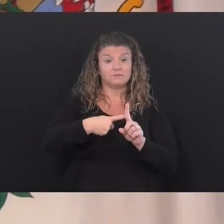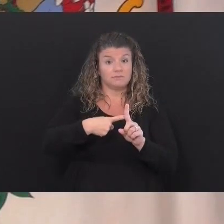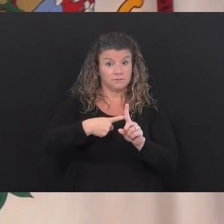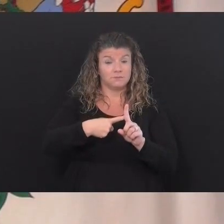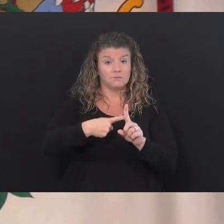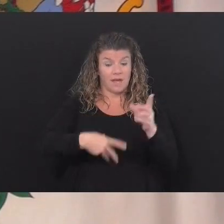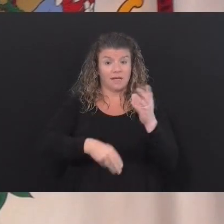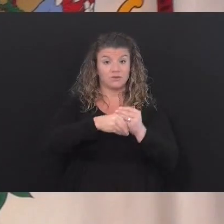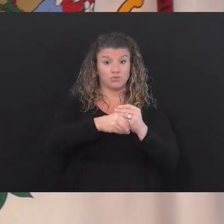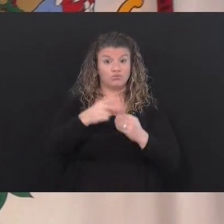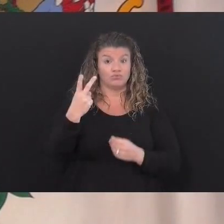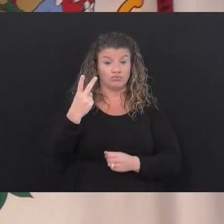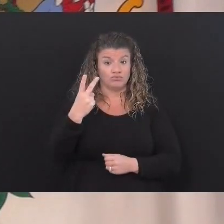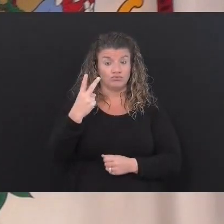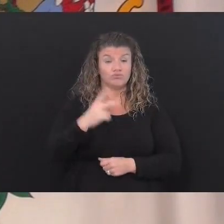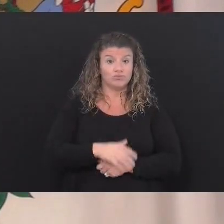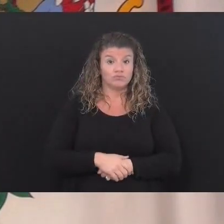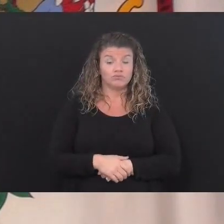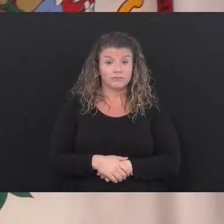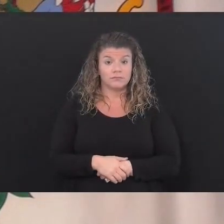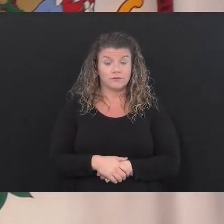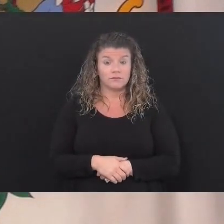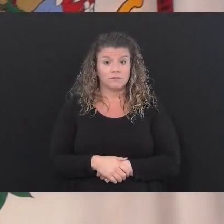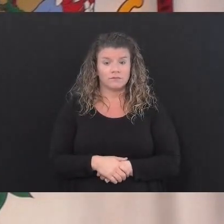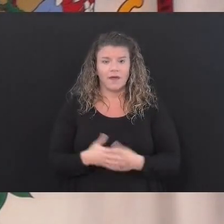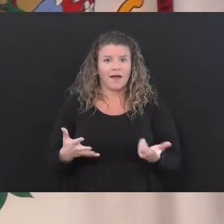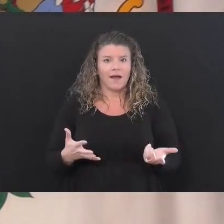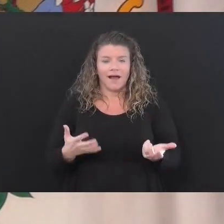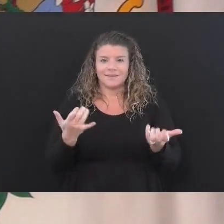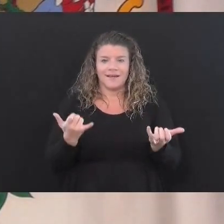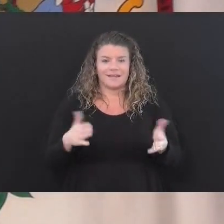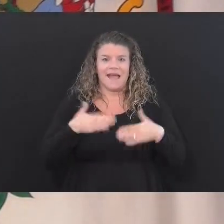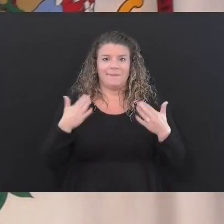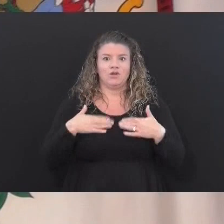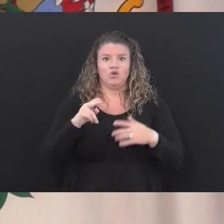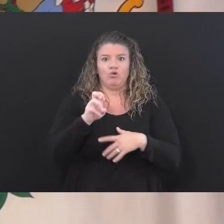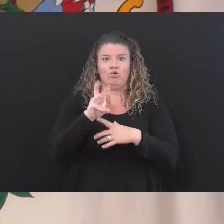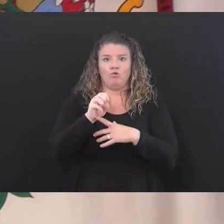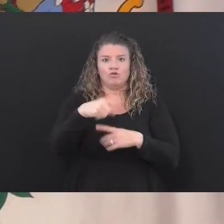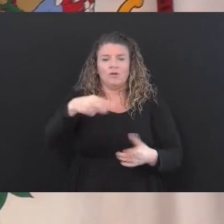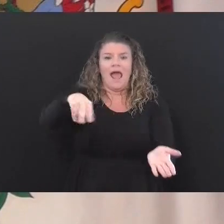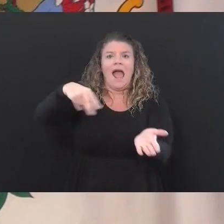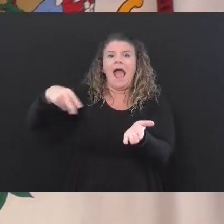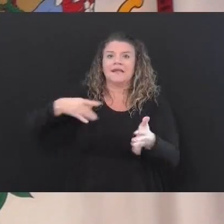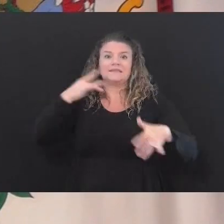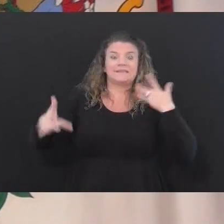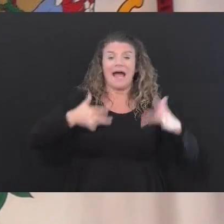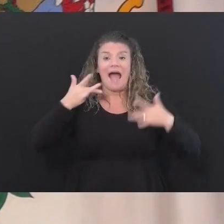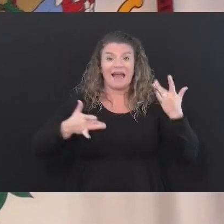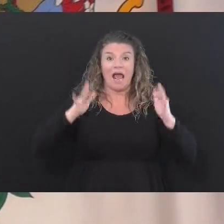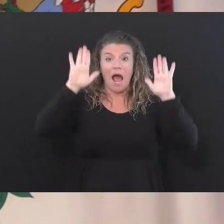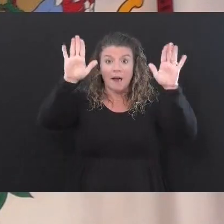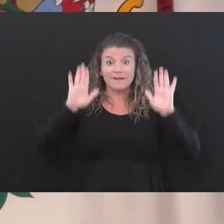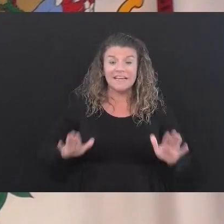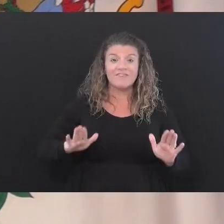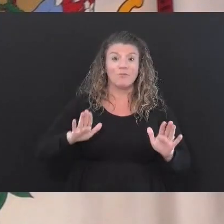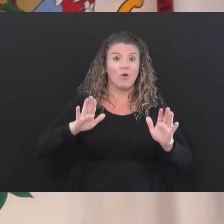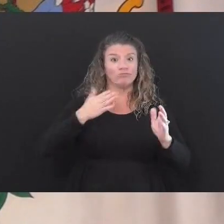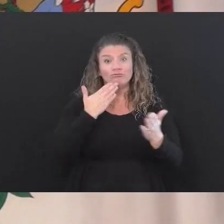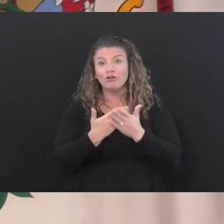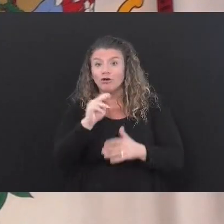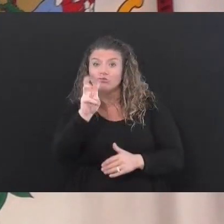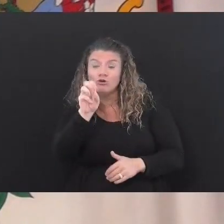Well, it's like you could dance in the streets about that and everything and say, unbelievable,